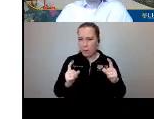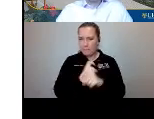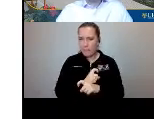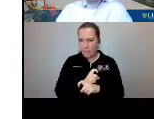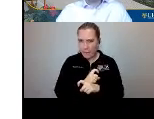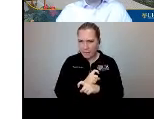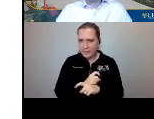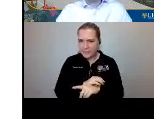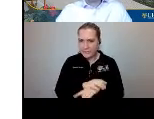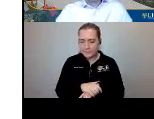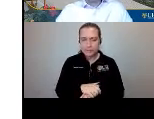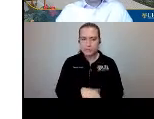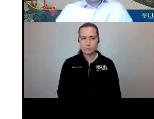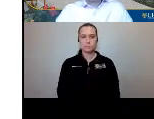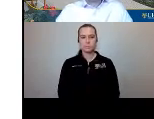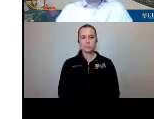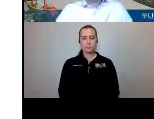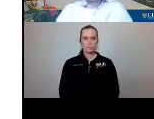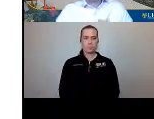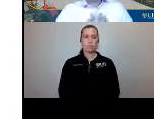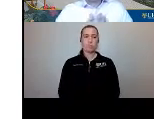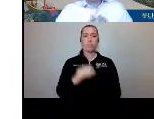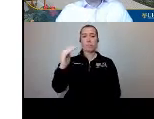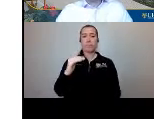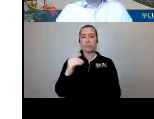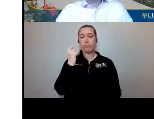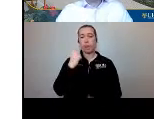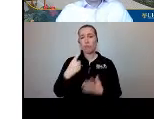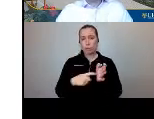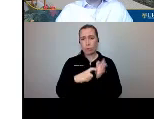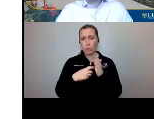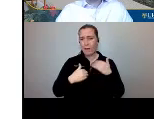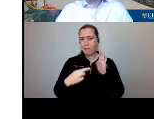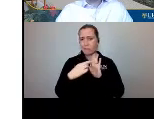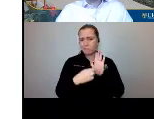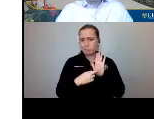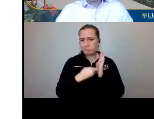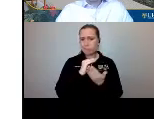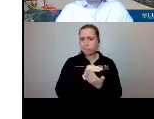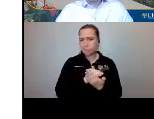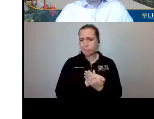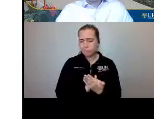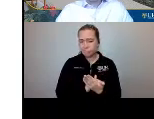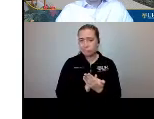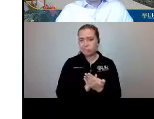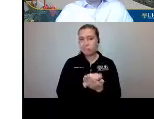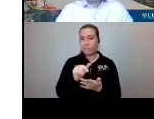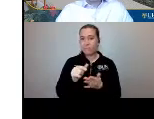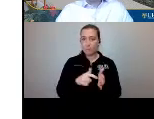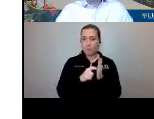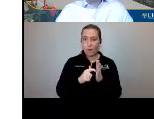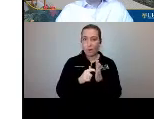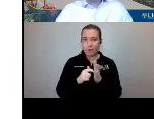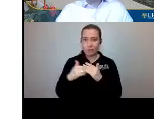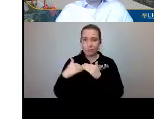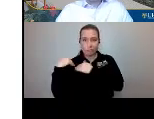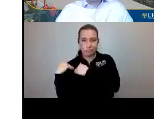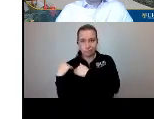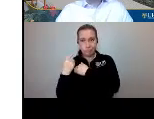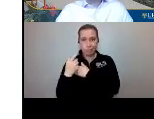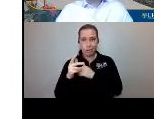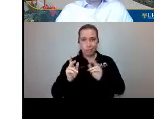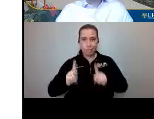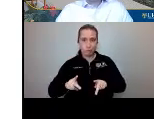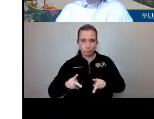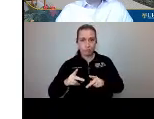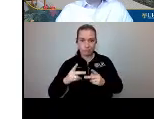screening programs. There's a requirement for a registry, which requires labor on the side of screening